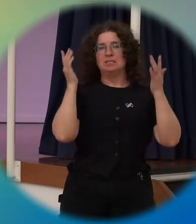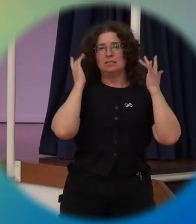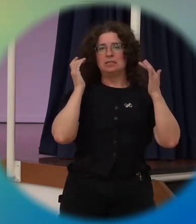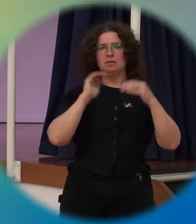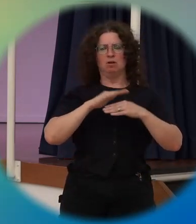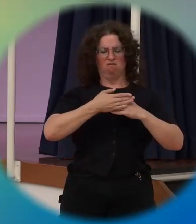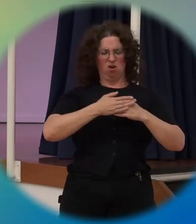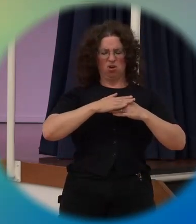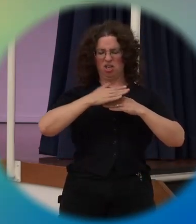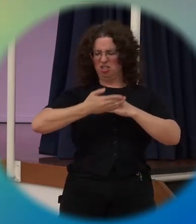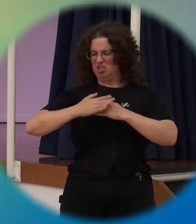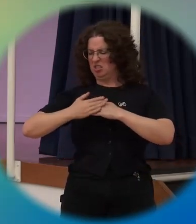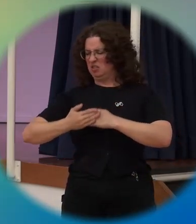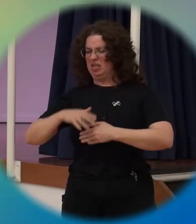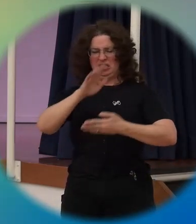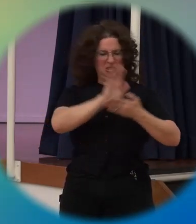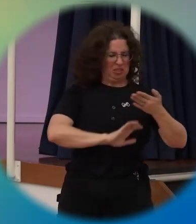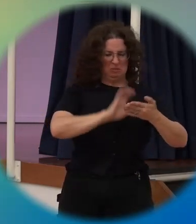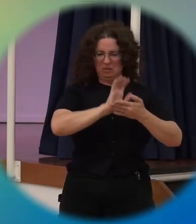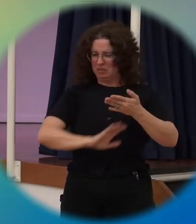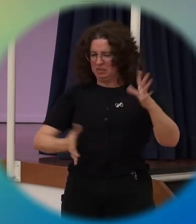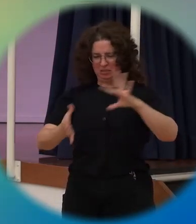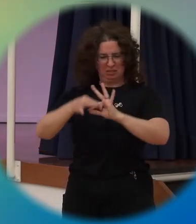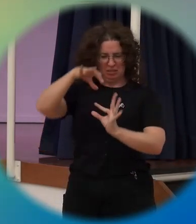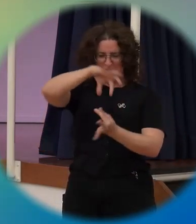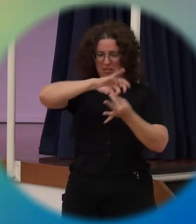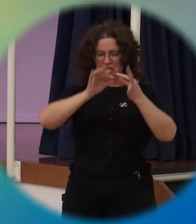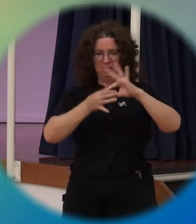folder structure and the scripts and how they relate to one another.